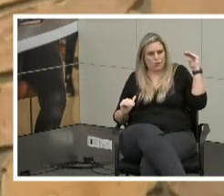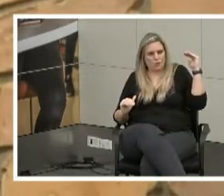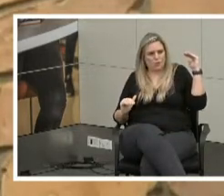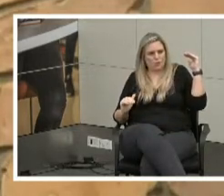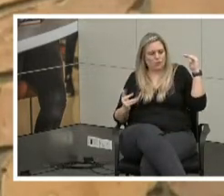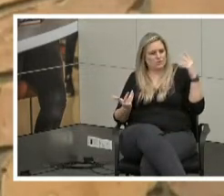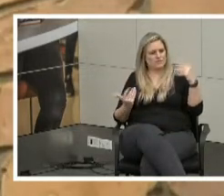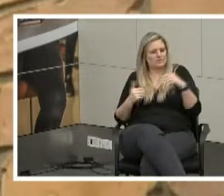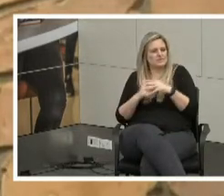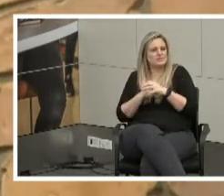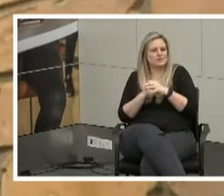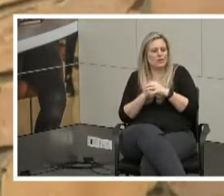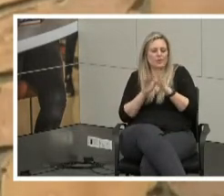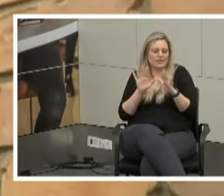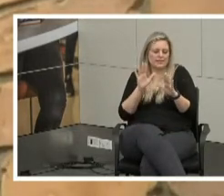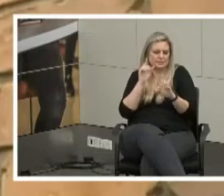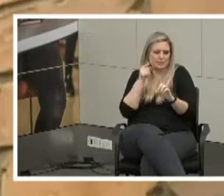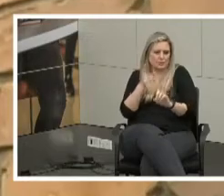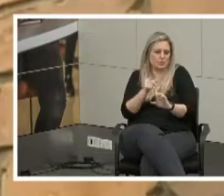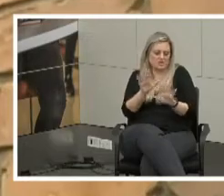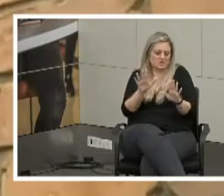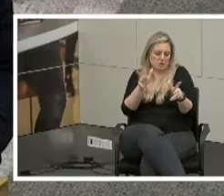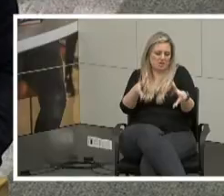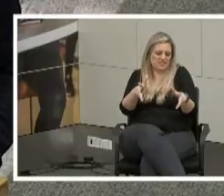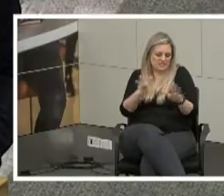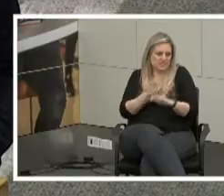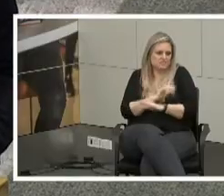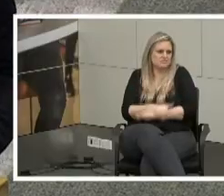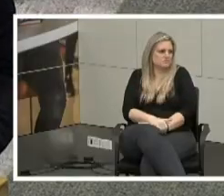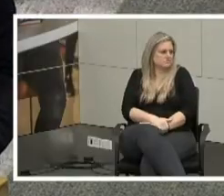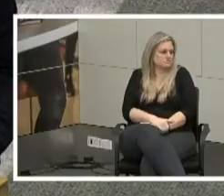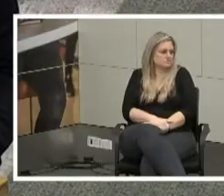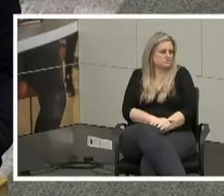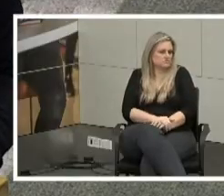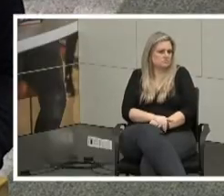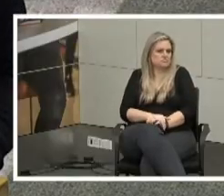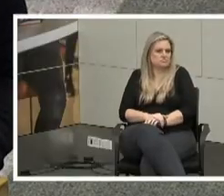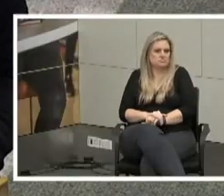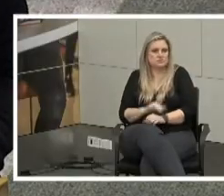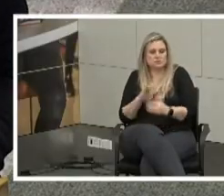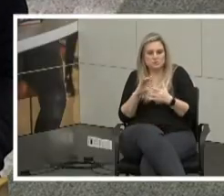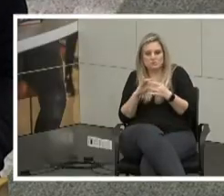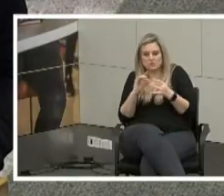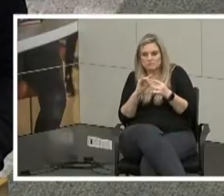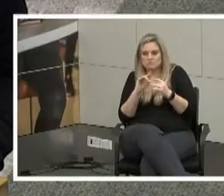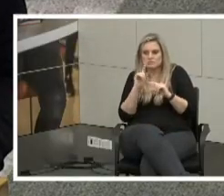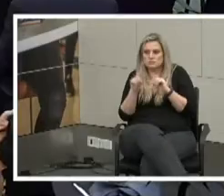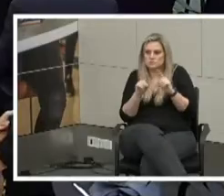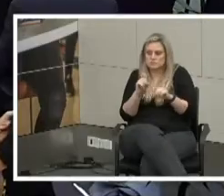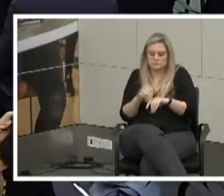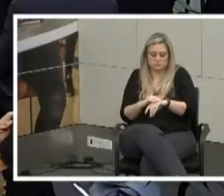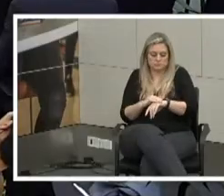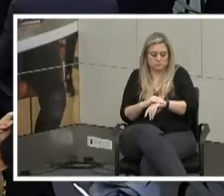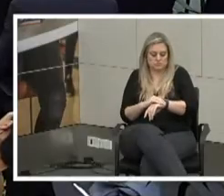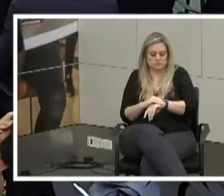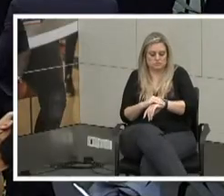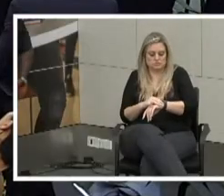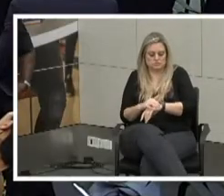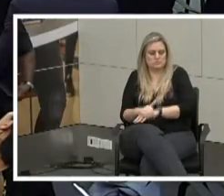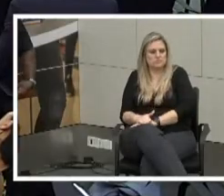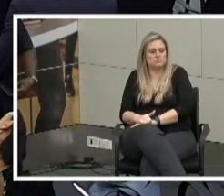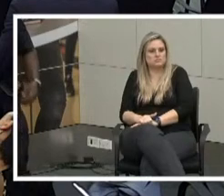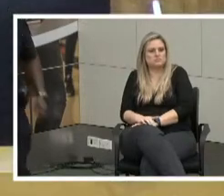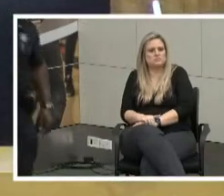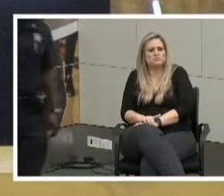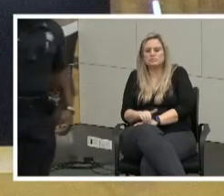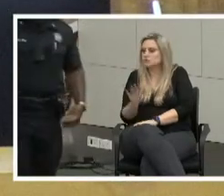10% are and and that's all my only point so I'll leave any other comments or questions okay